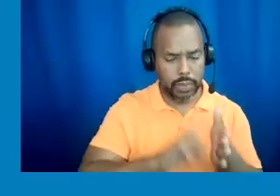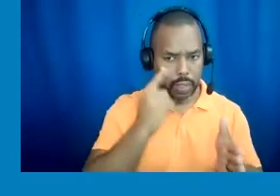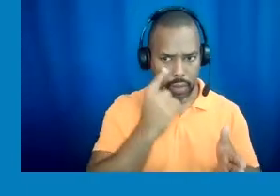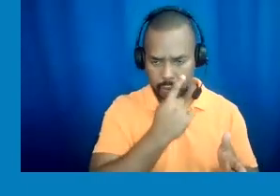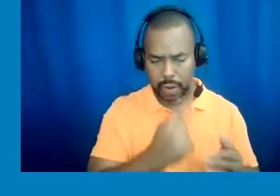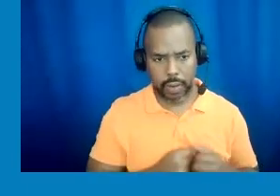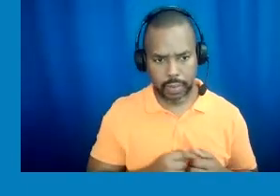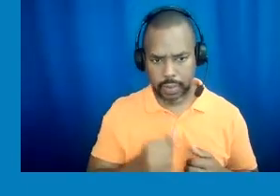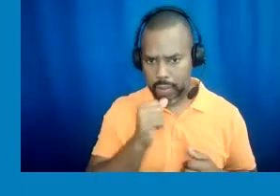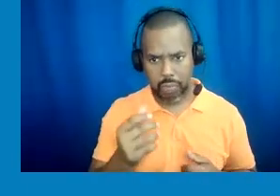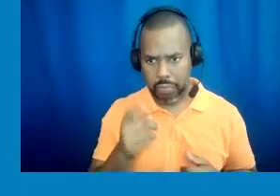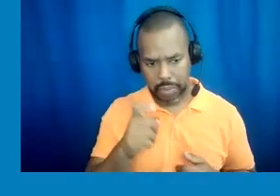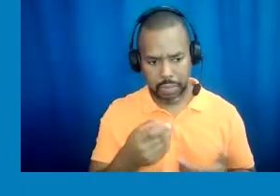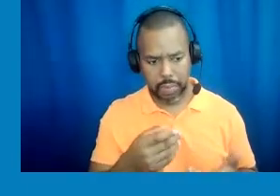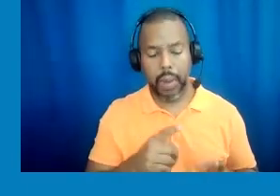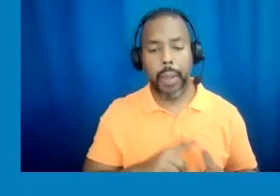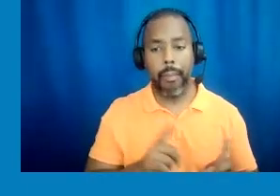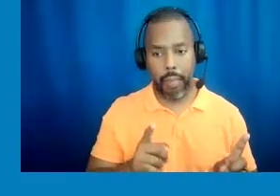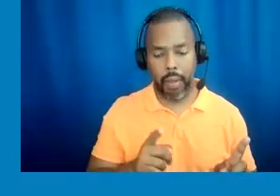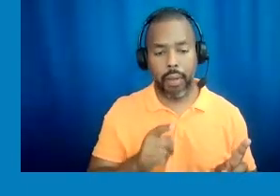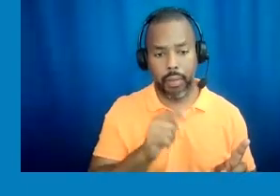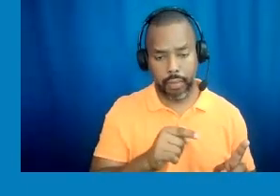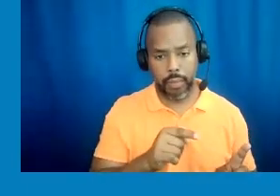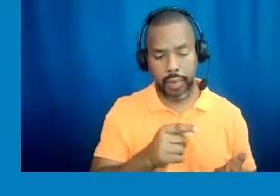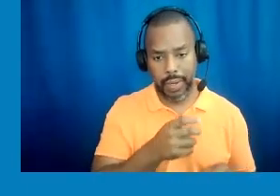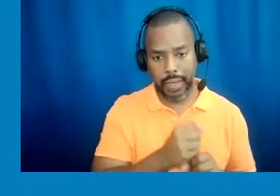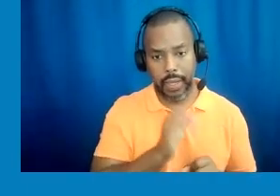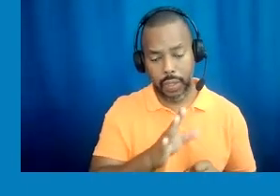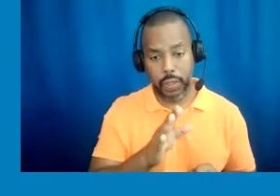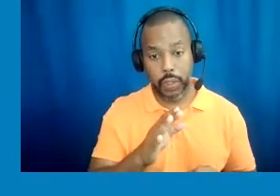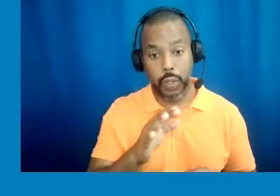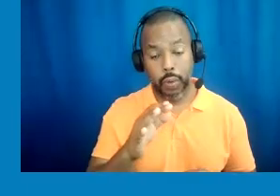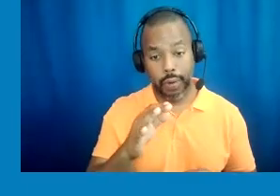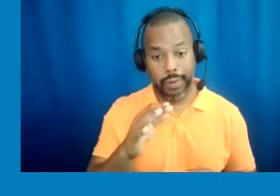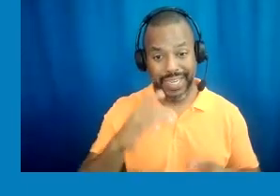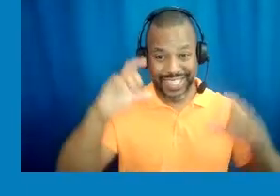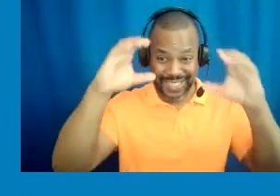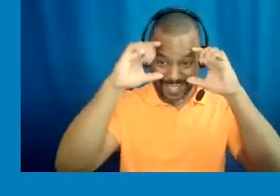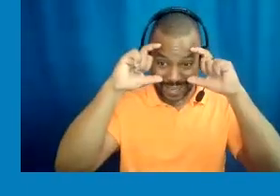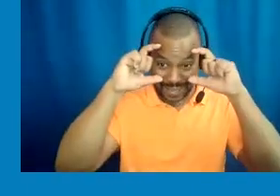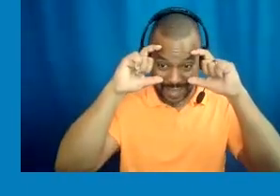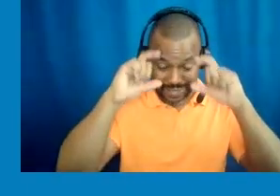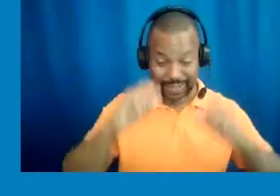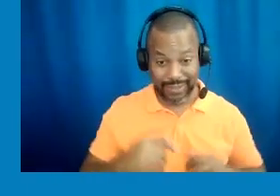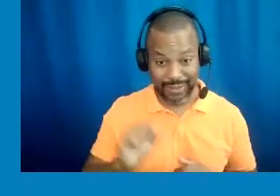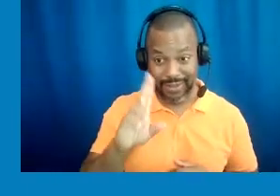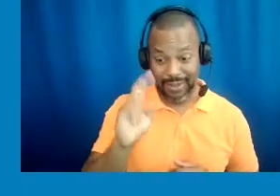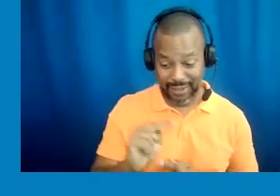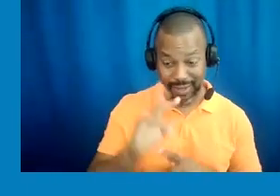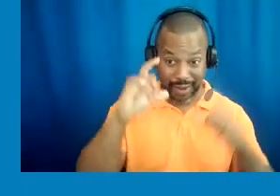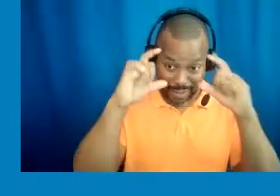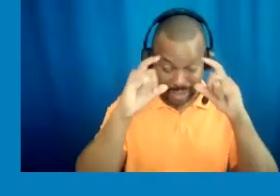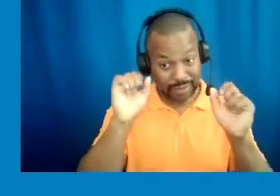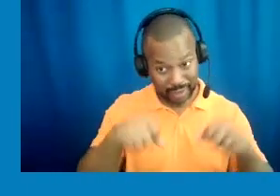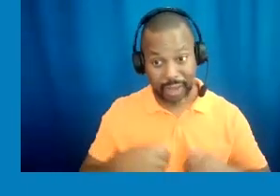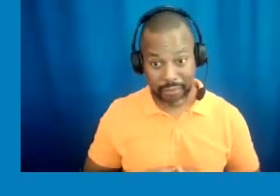eyewear. Then you can go to any VSP provider and get your sunglasses under your care benefit. So that's a really great added service for those who